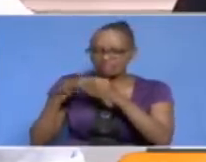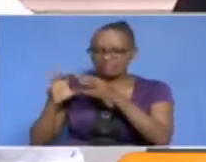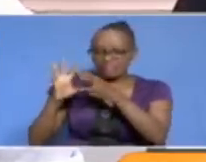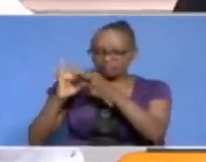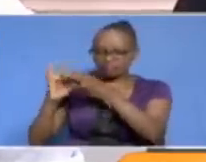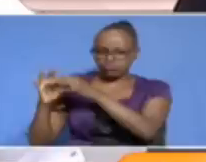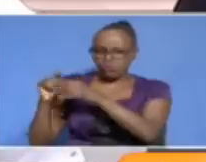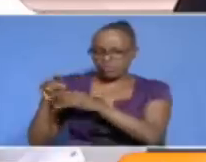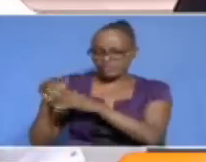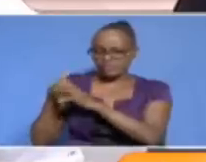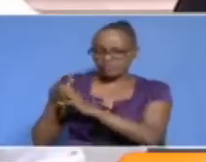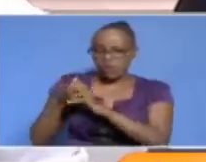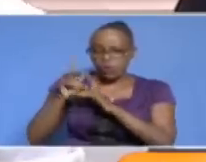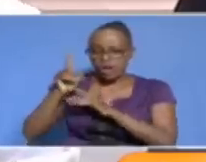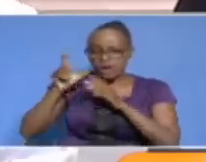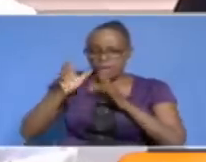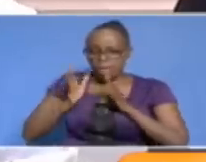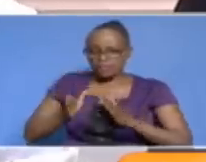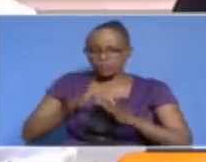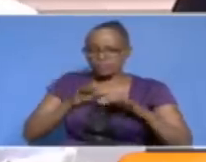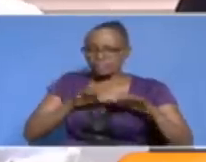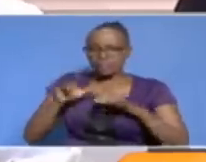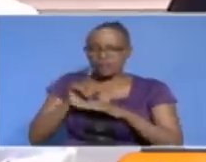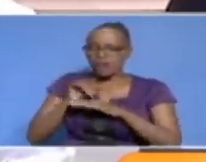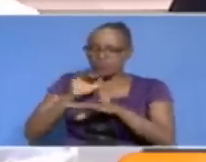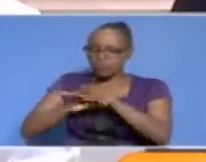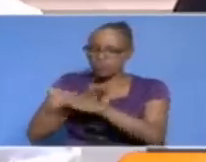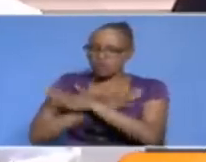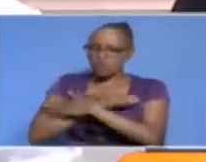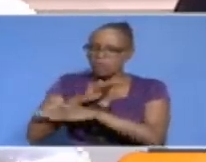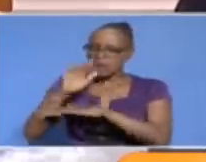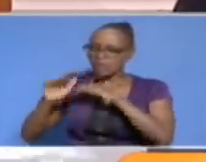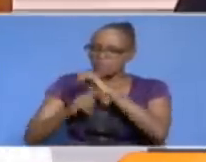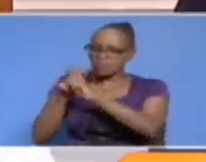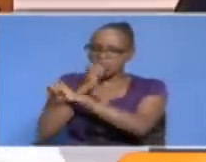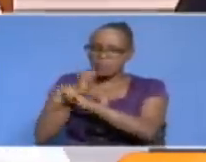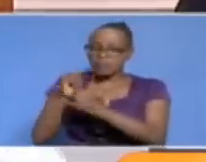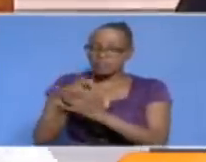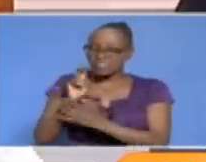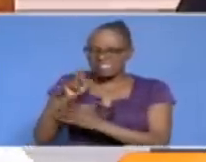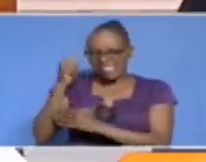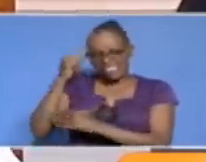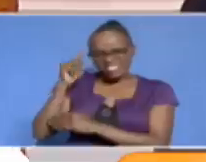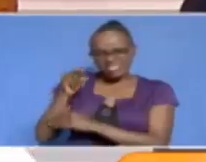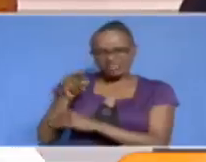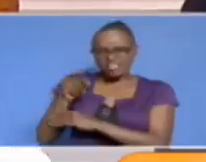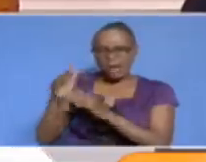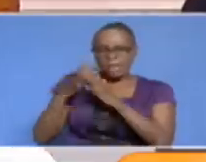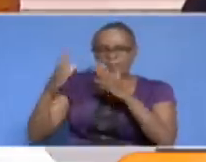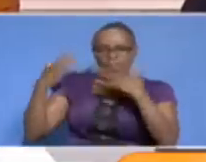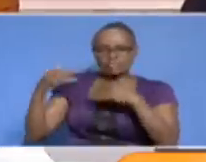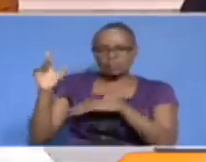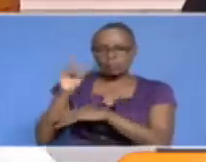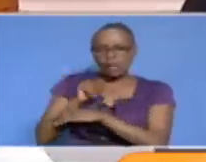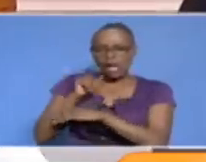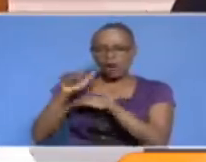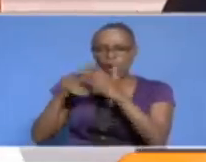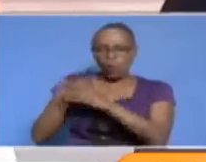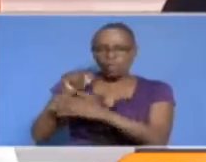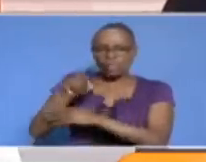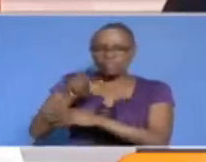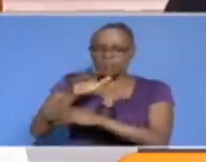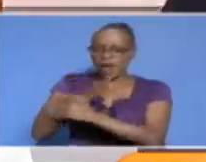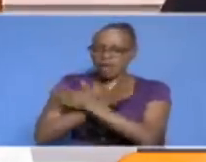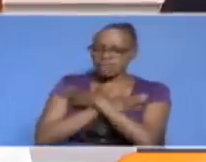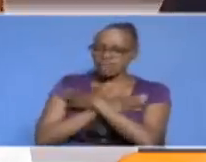suffering. Your good friend, Deputy President William Ruto. He seems to be the biggest loser in all of this. And he's